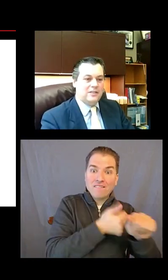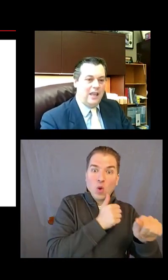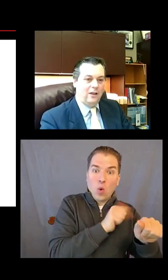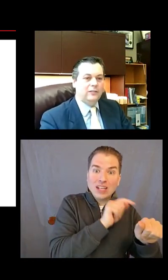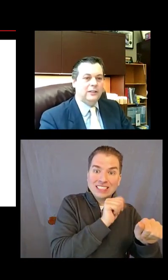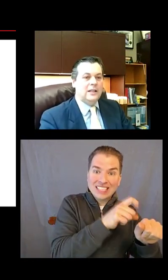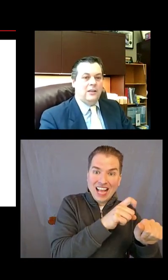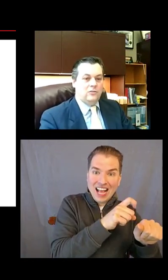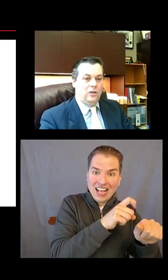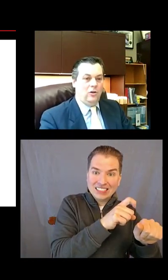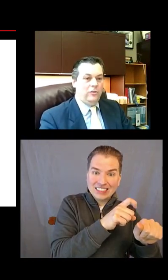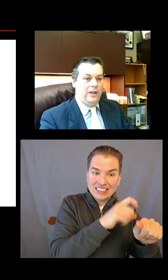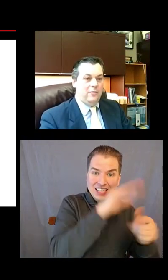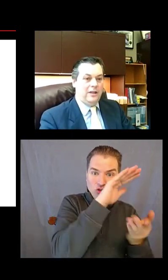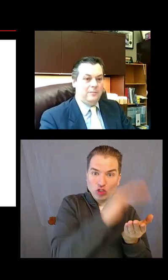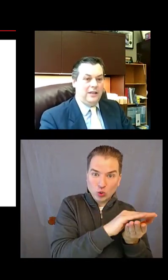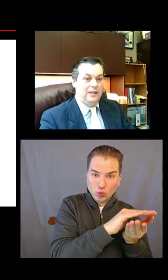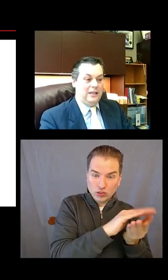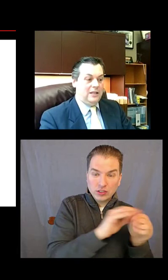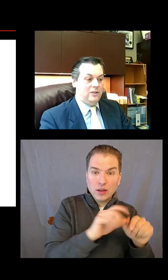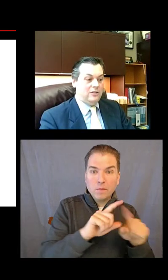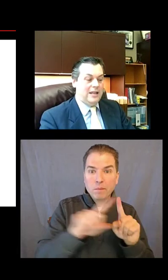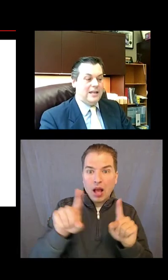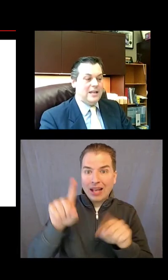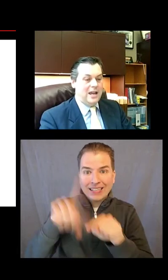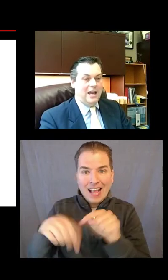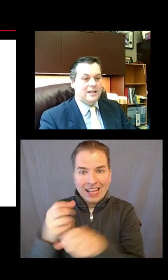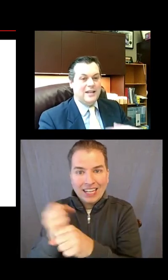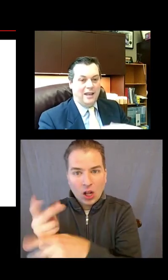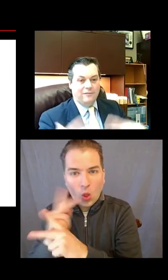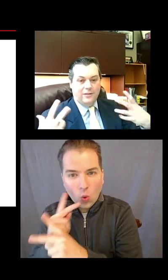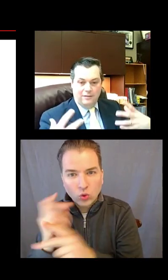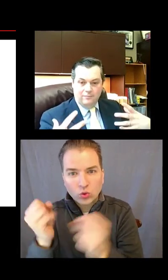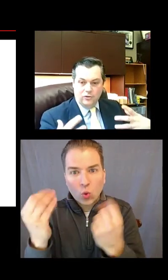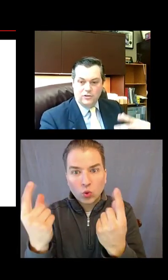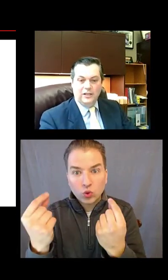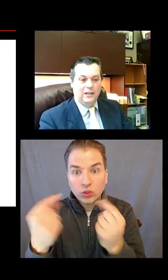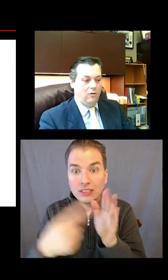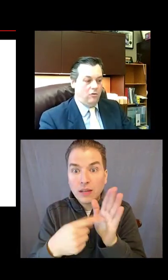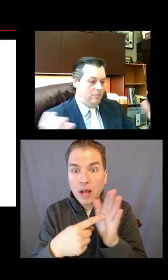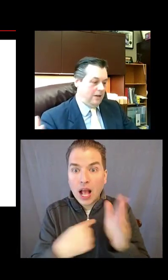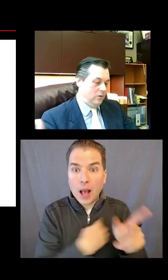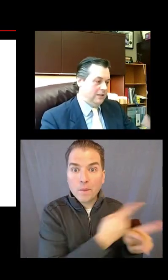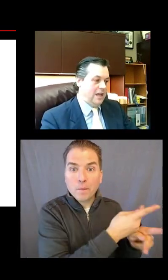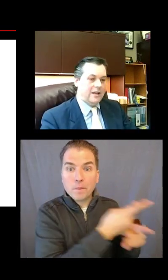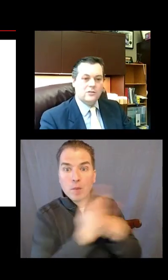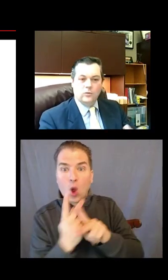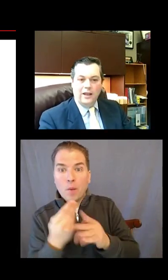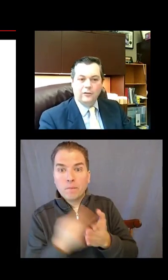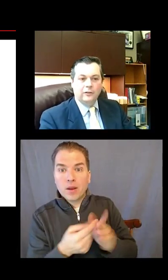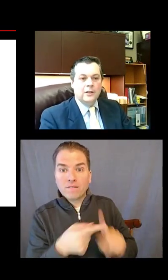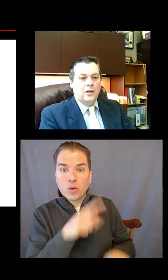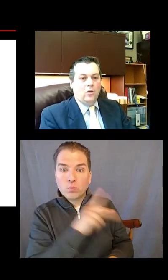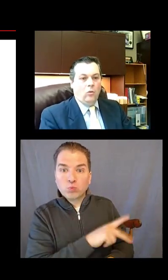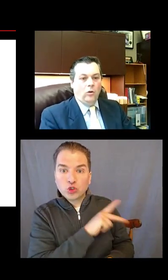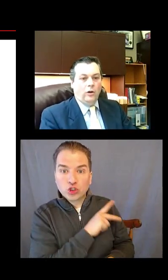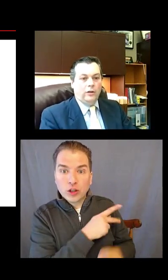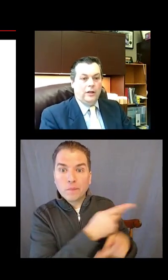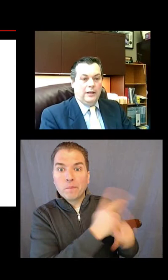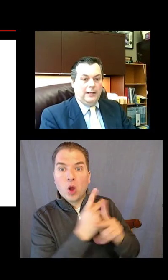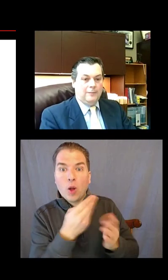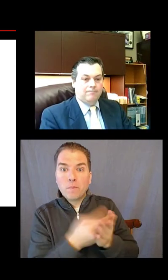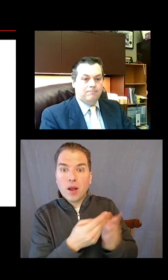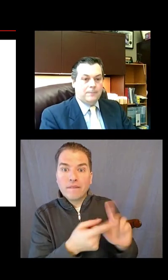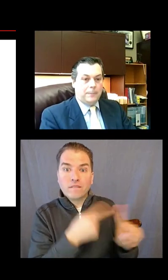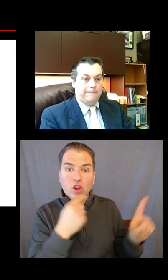this themselves. So that might be either taking on debt for them personally, home equity lines, whatever,